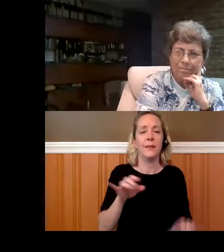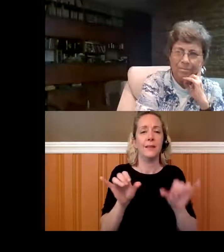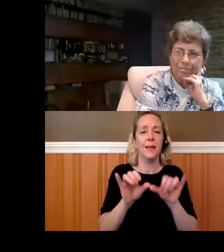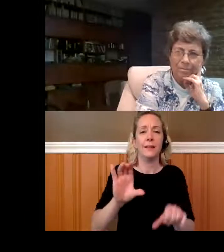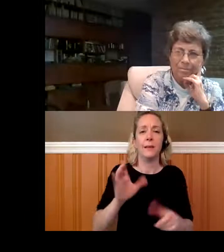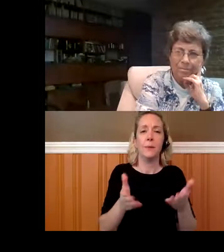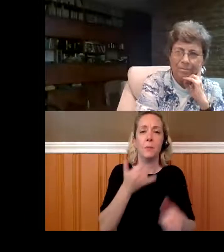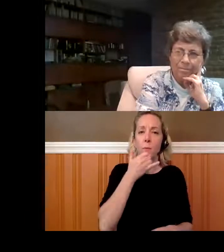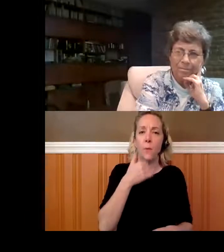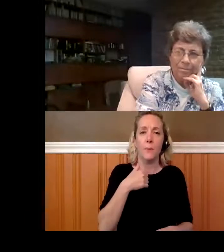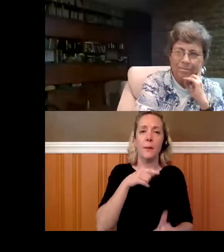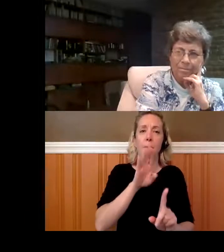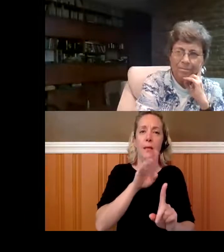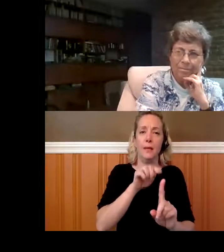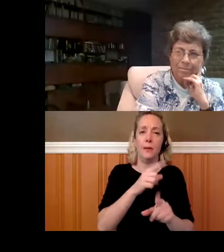wrong.